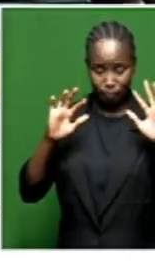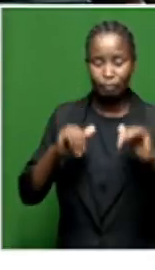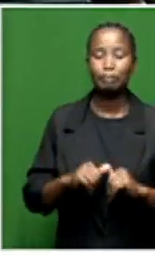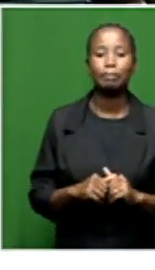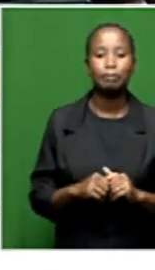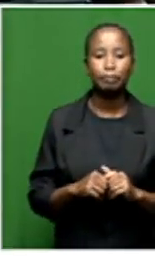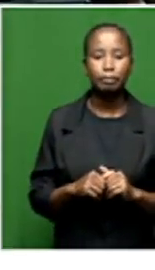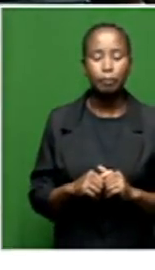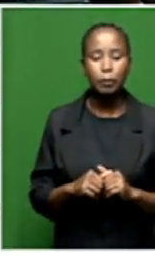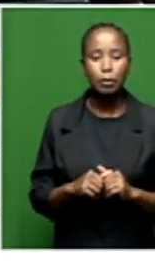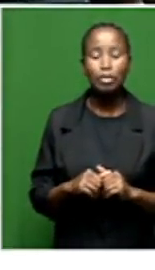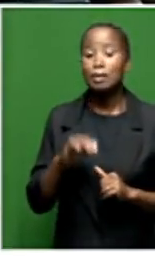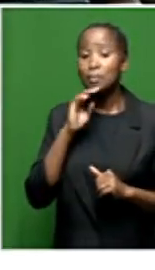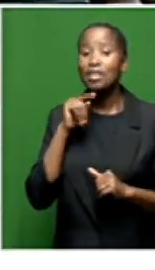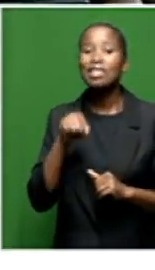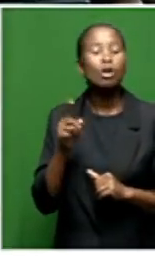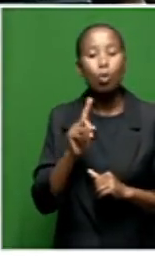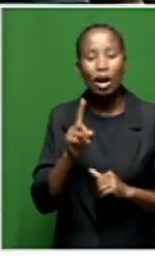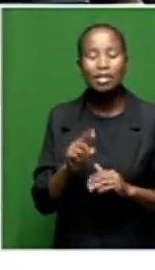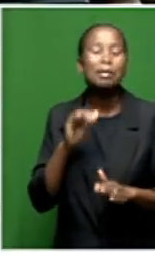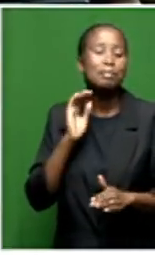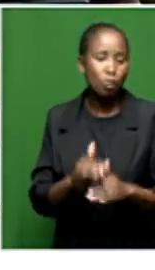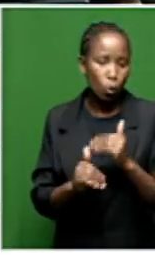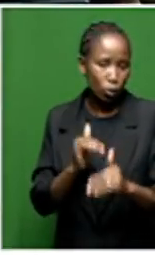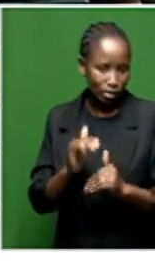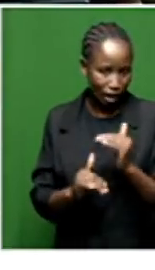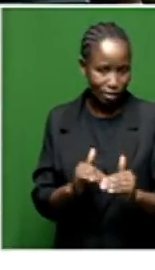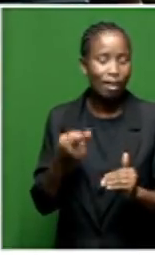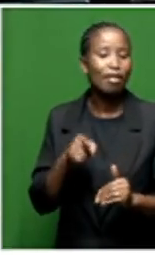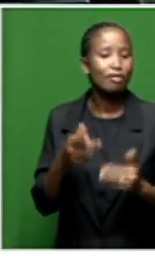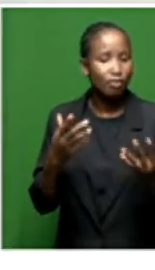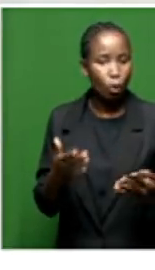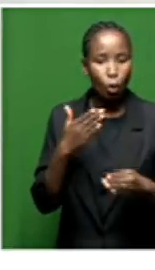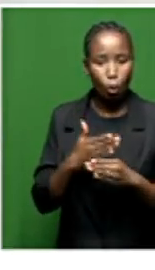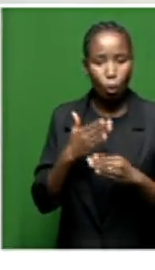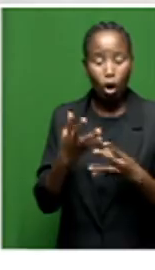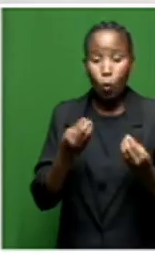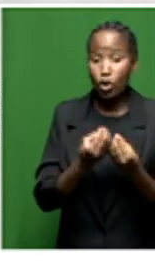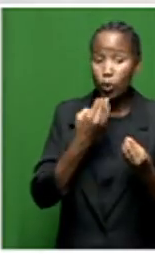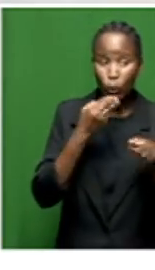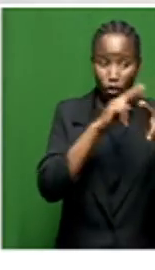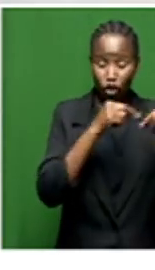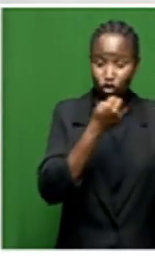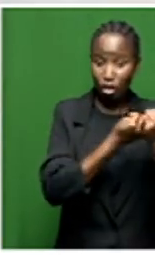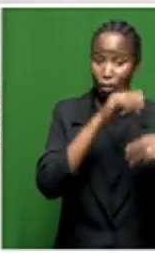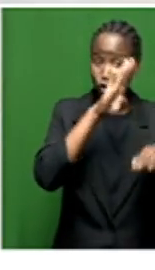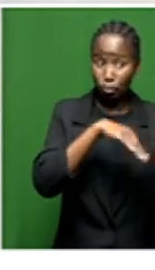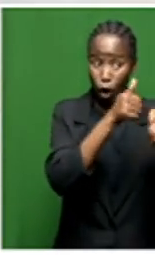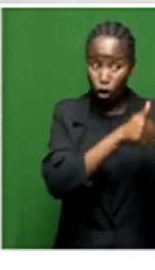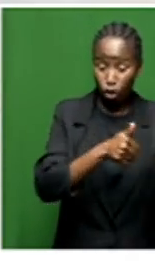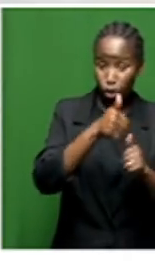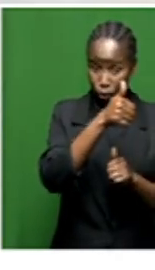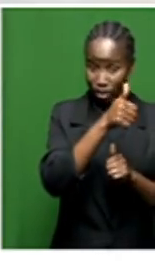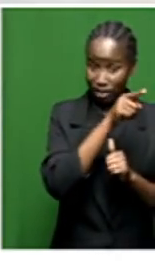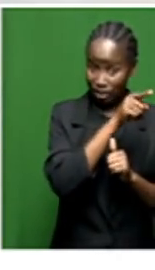as the process dictates, we collaborate with the National Prosecuting Authority, which